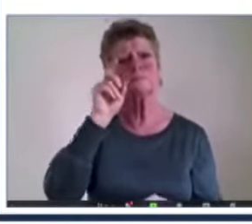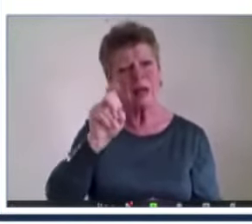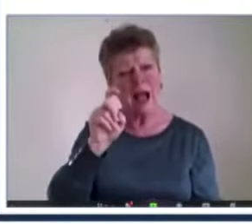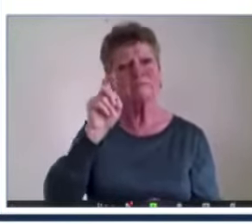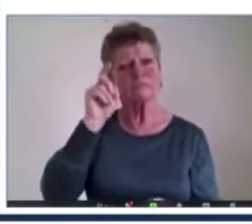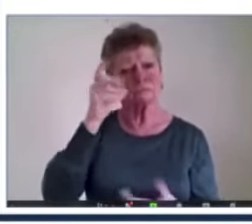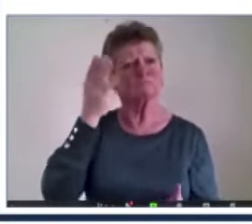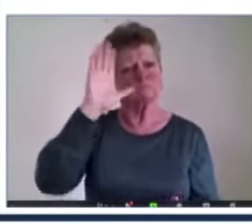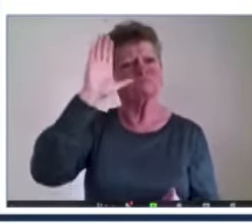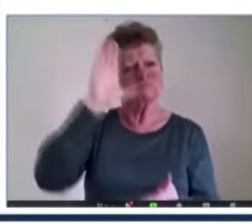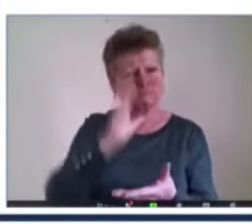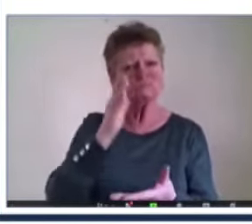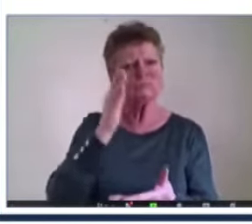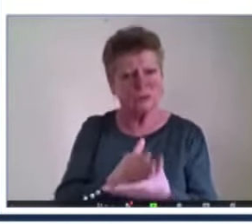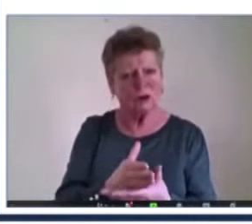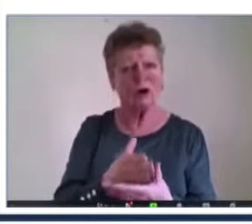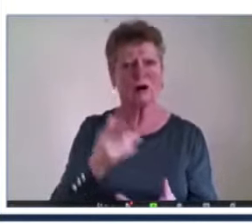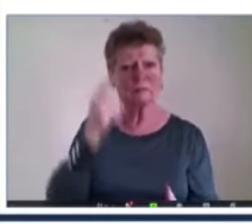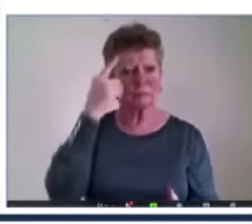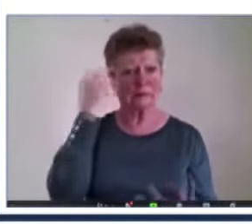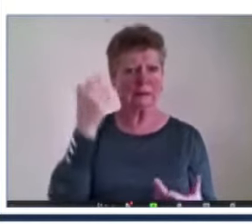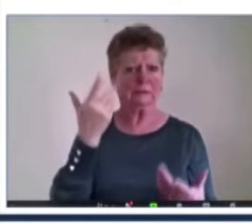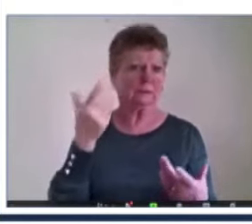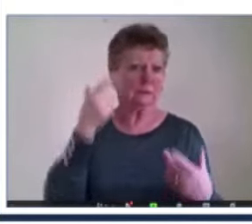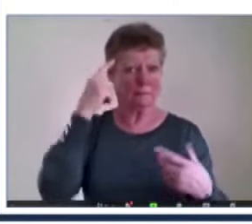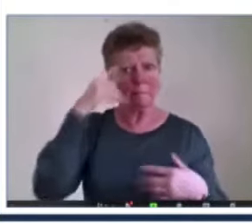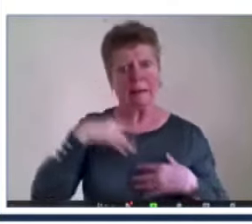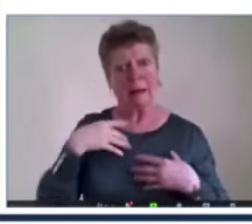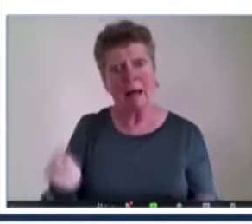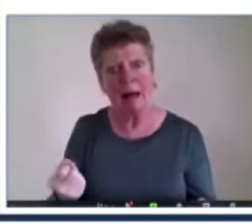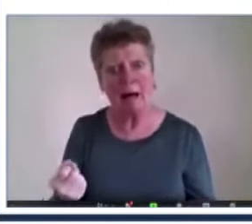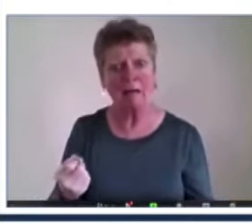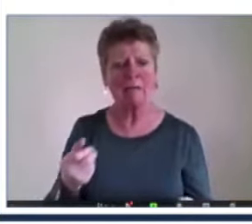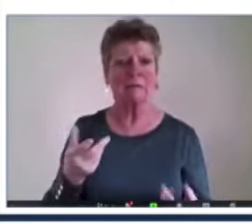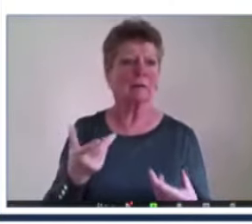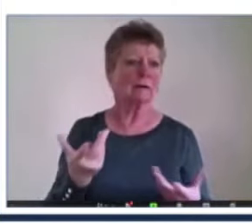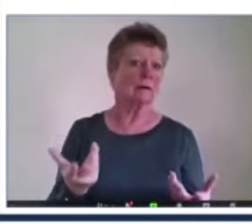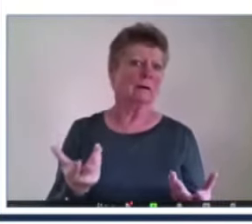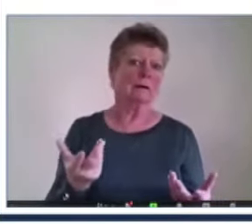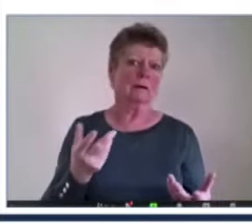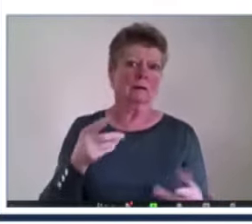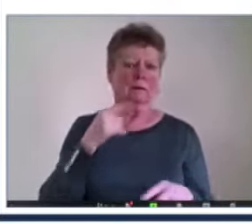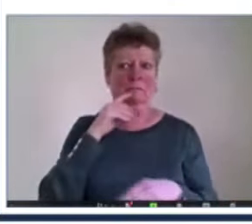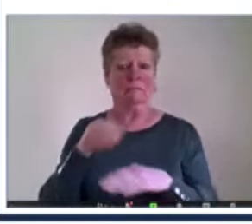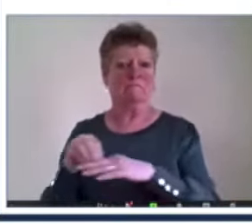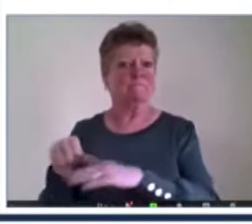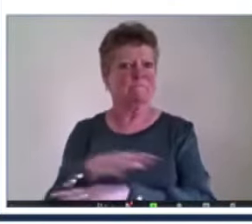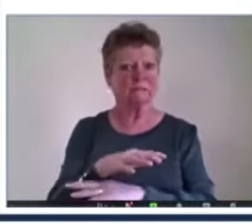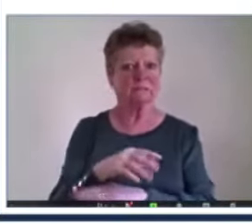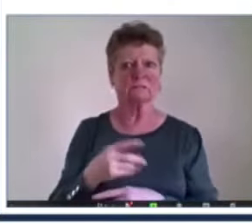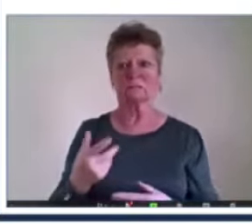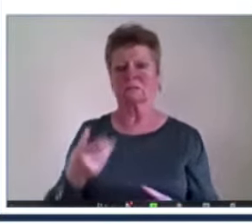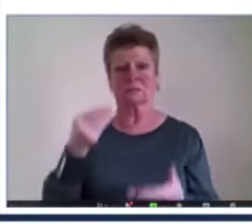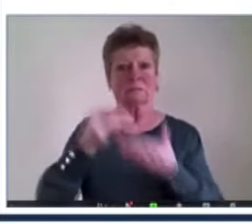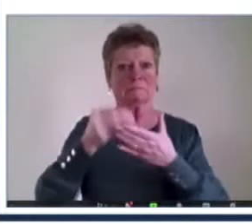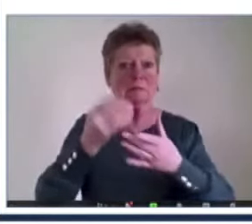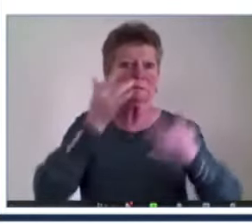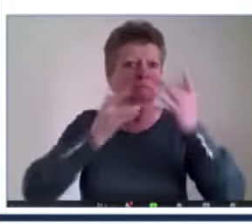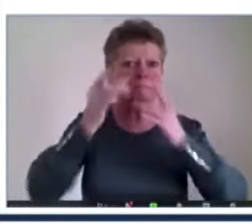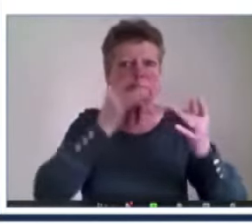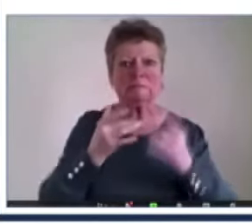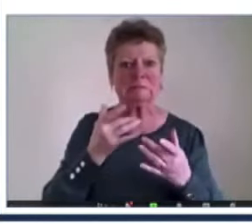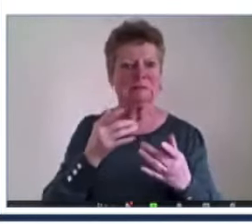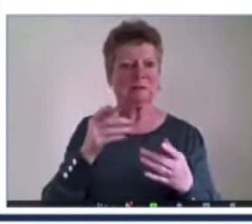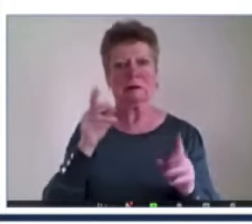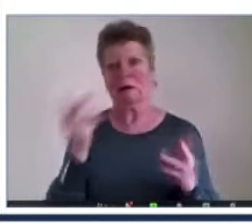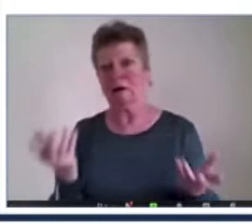the impacts, financial, mental health impacts of restrictions are significant. What I'm saying to people all ultimately make their own